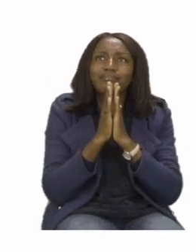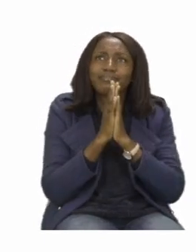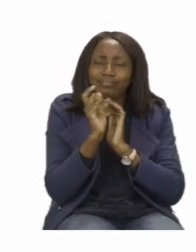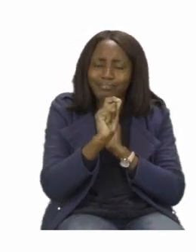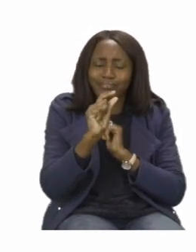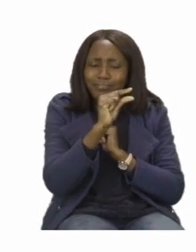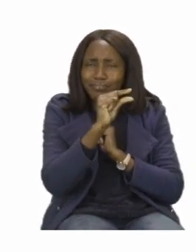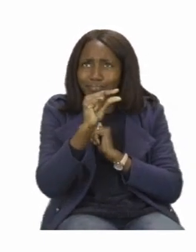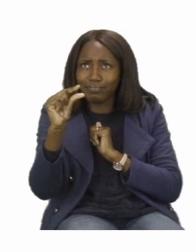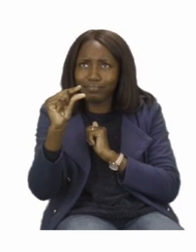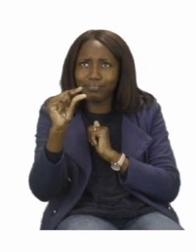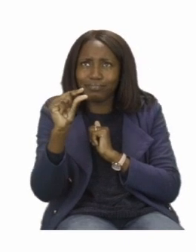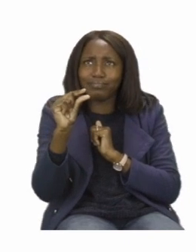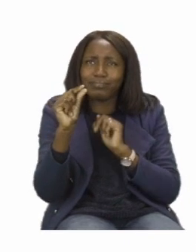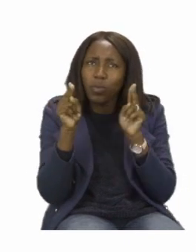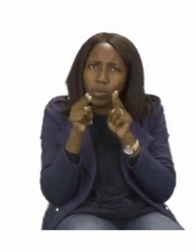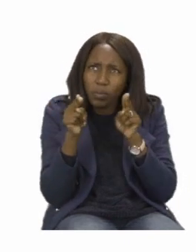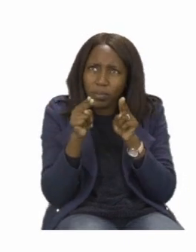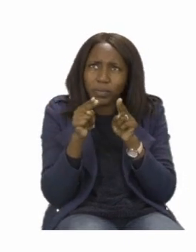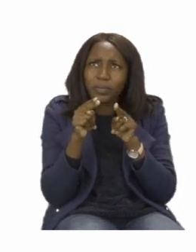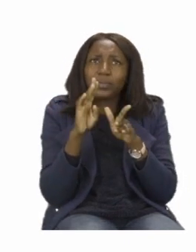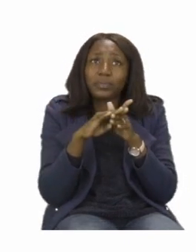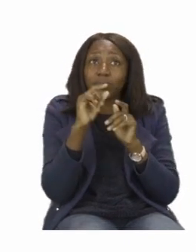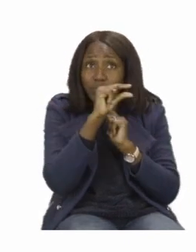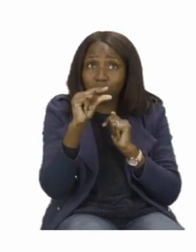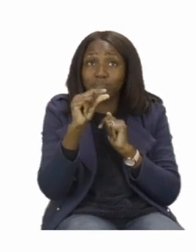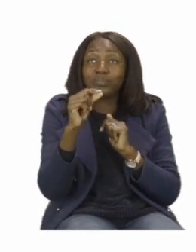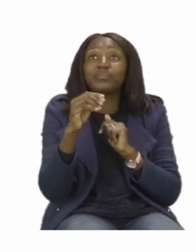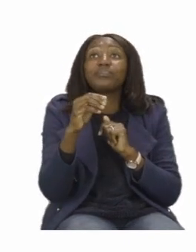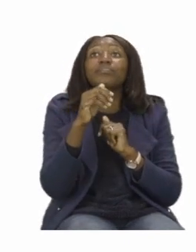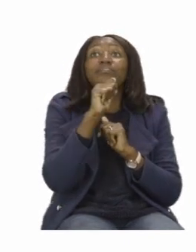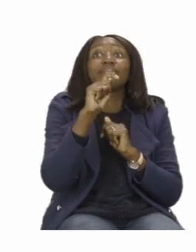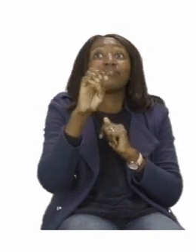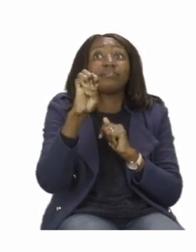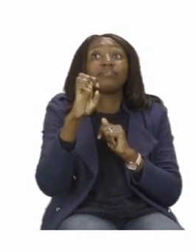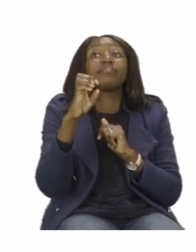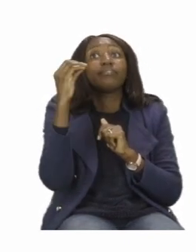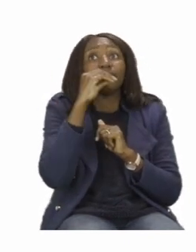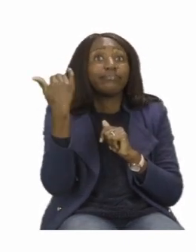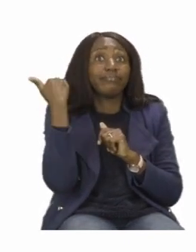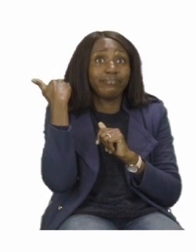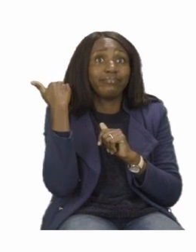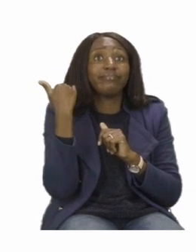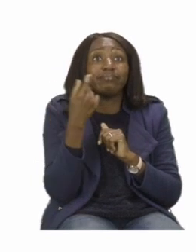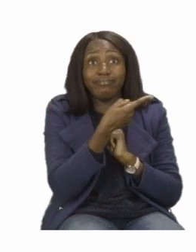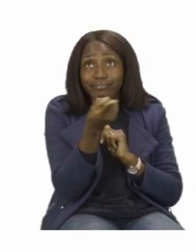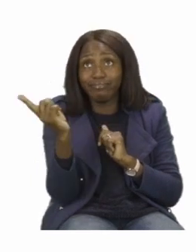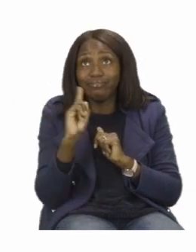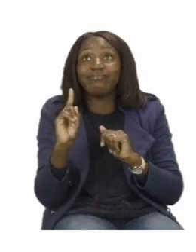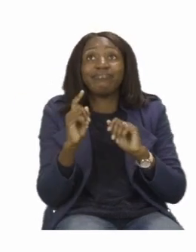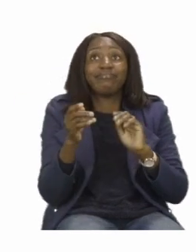sentences about those same words. We have ate, they, and